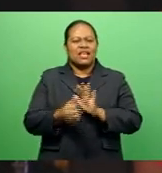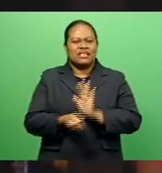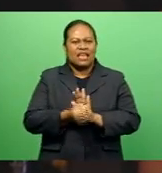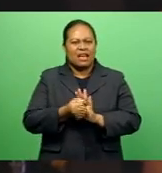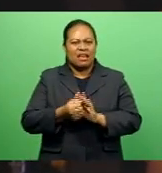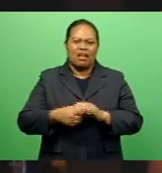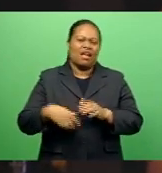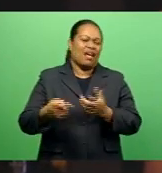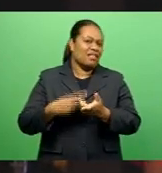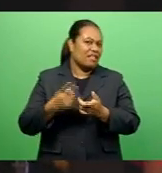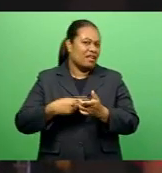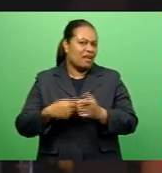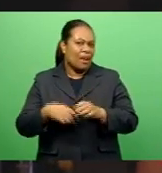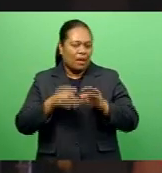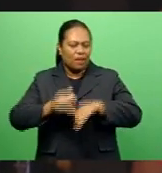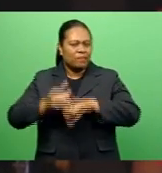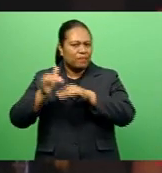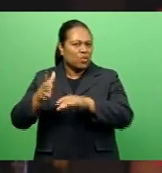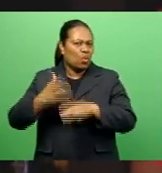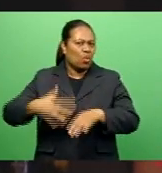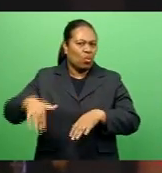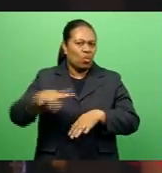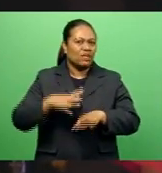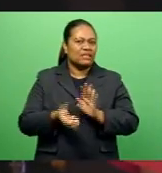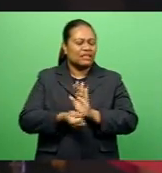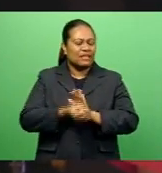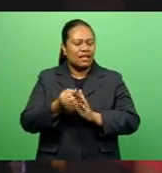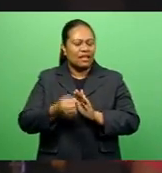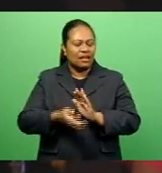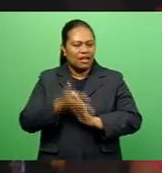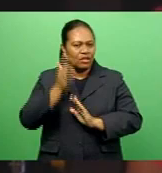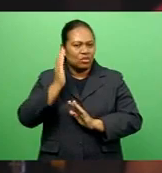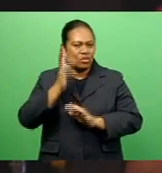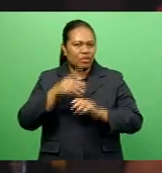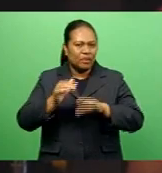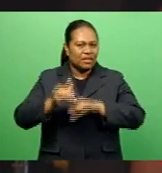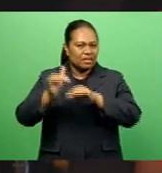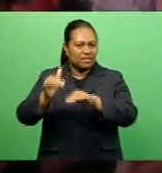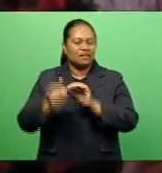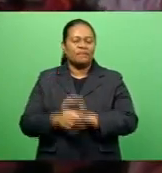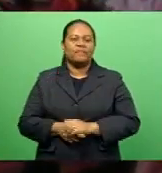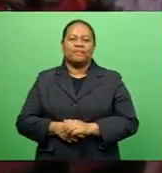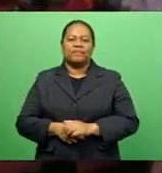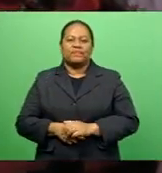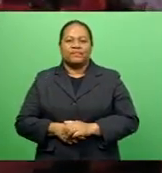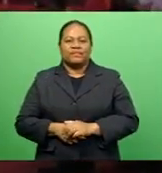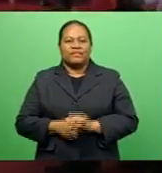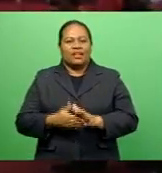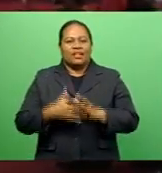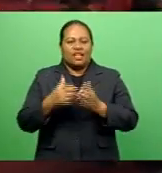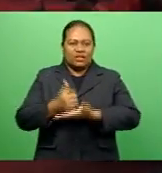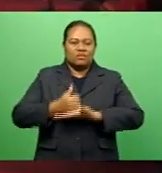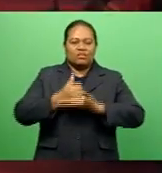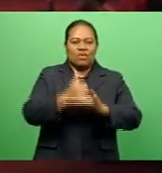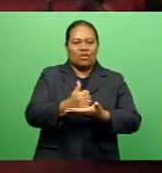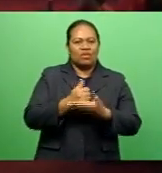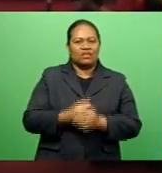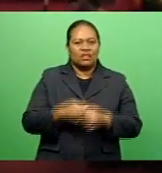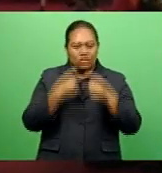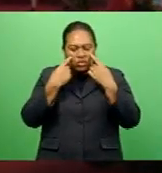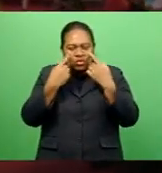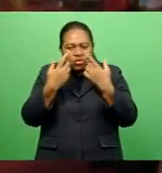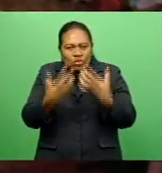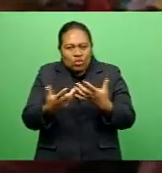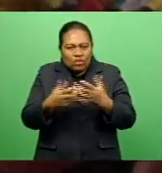to be part of the regional club championships. We are going to be part of the futsal championship. The sponsorship trickles right down to